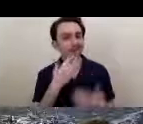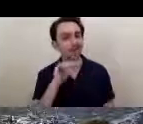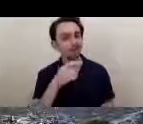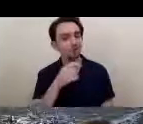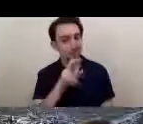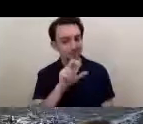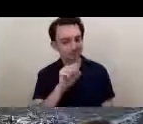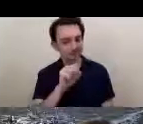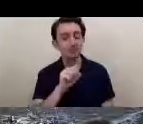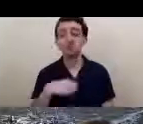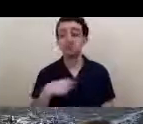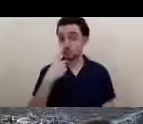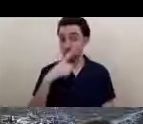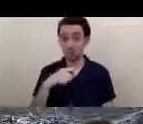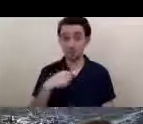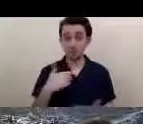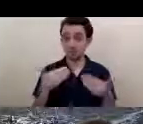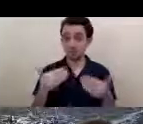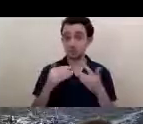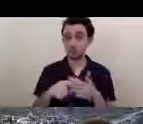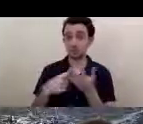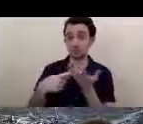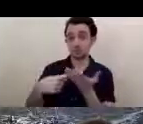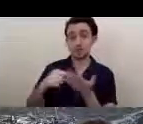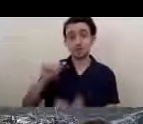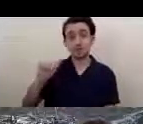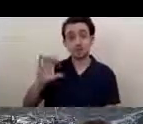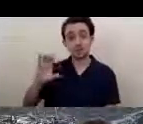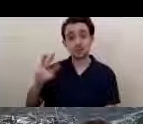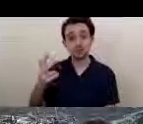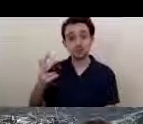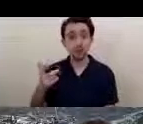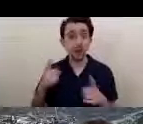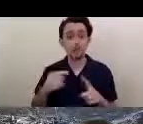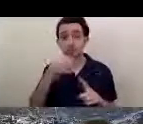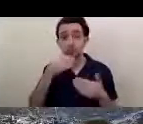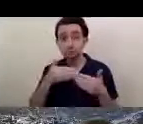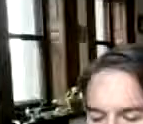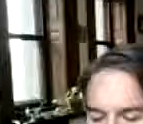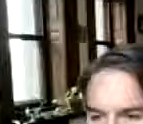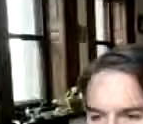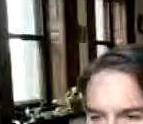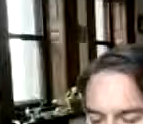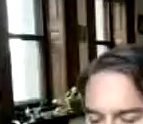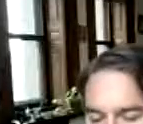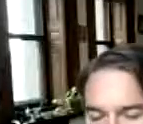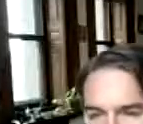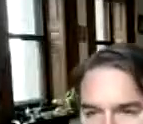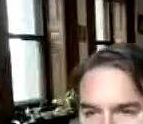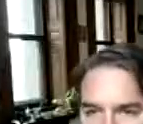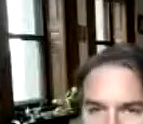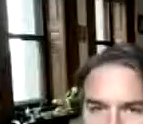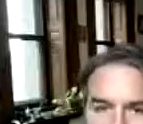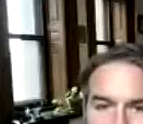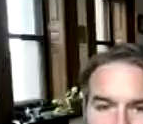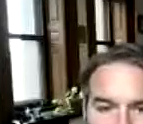about the AC3 in the near term? Yes, go right ahead. And then Sean and Annette can jump in